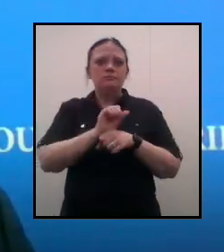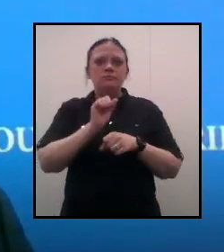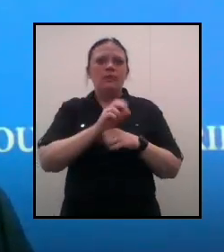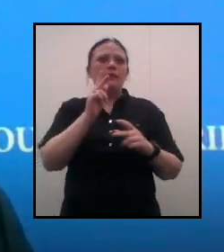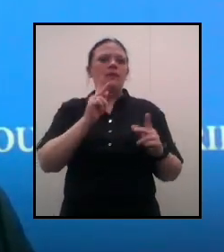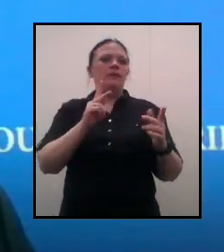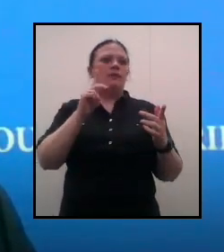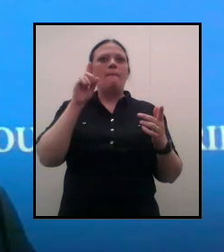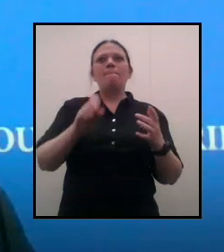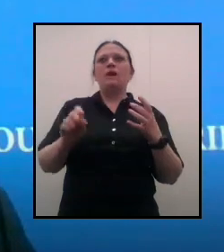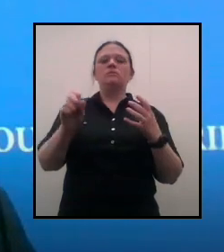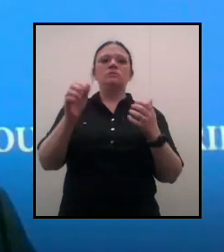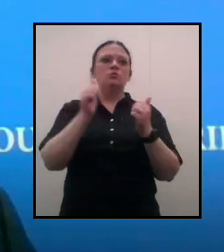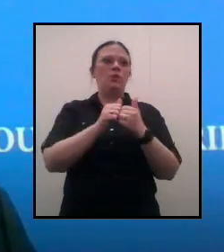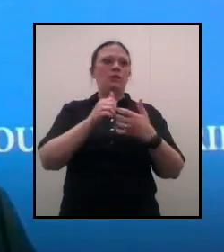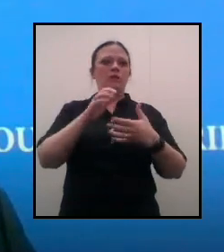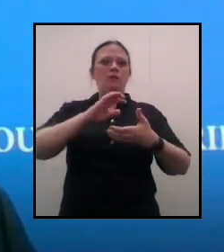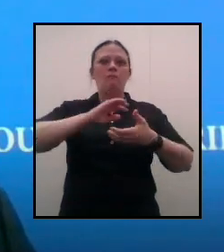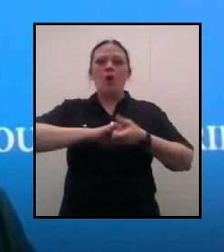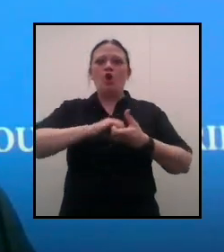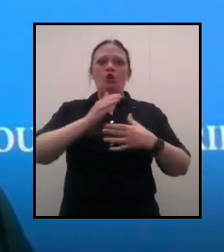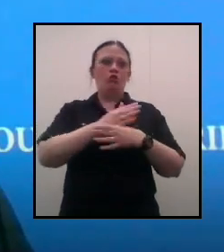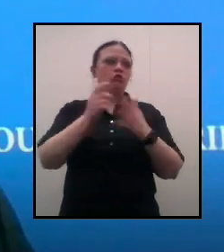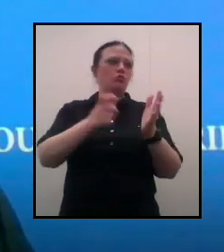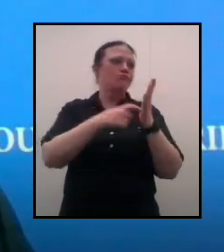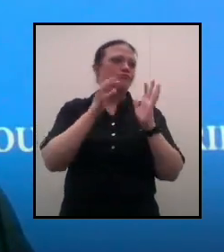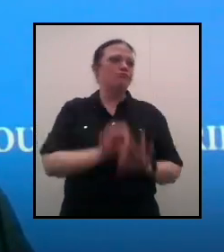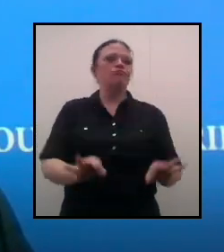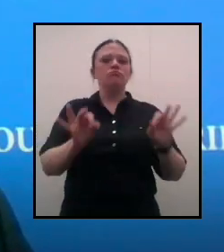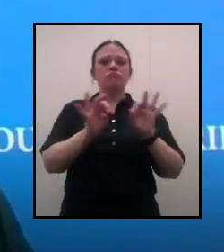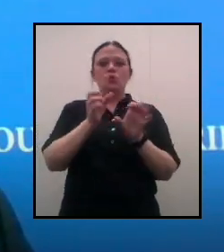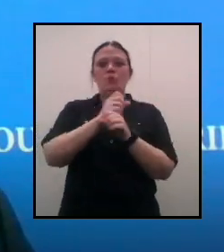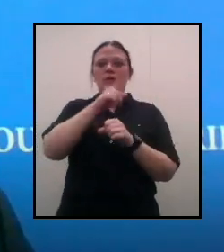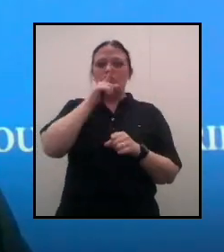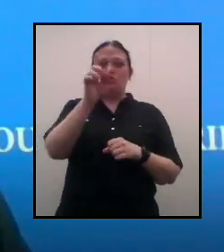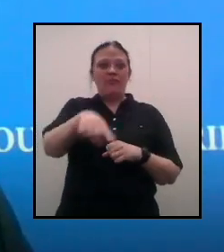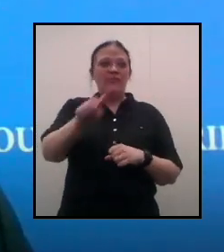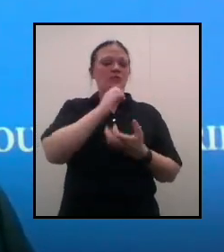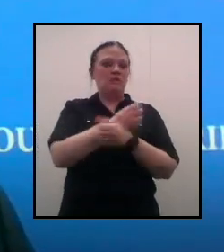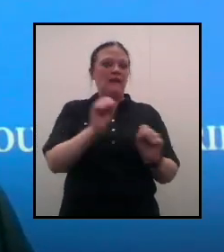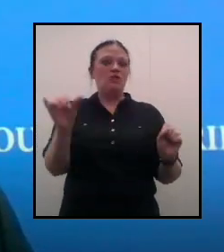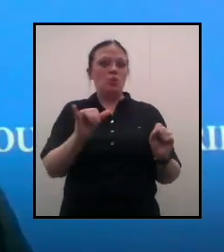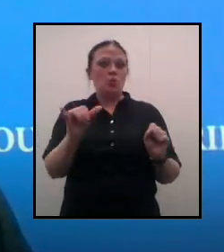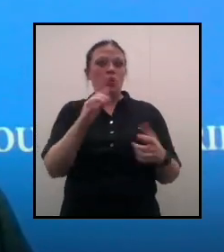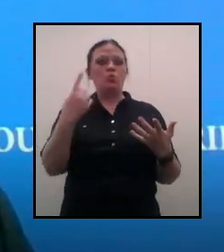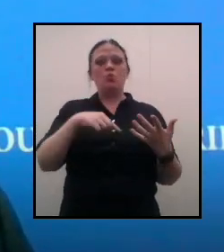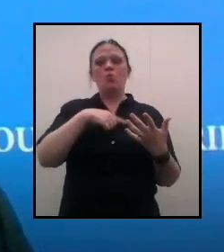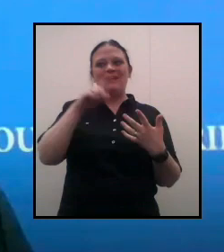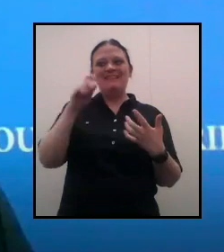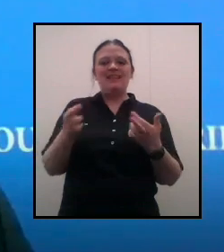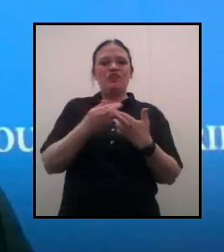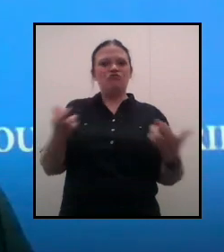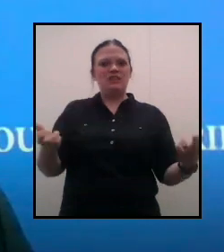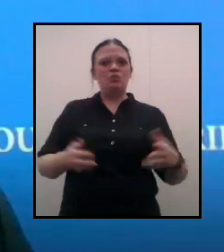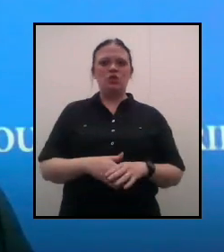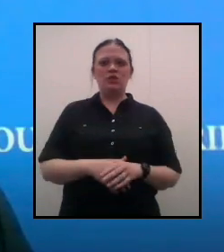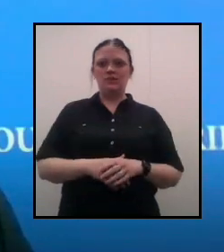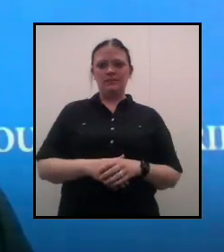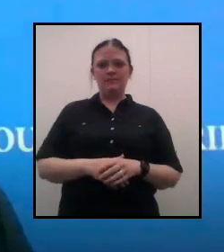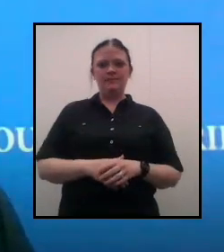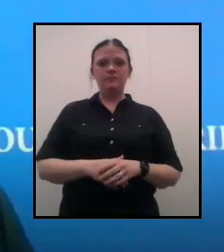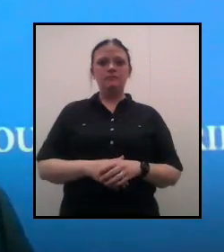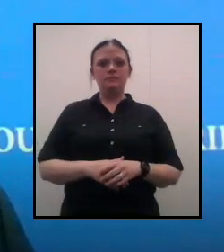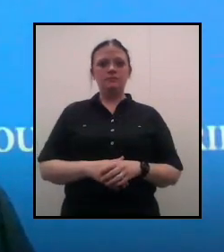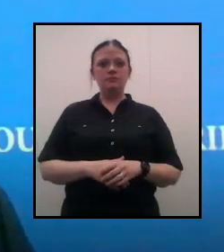individuals who have to work with our partners that are essential workers to ensure that they're safe. So we need to have those resources.